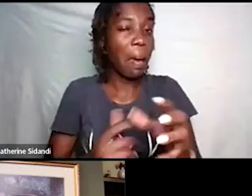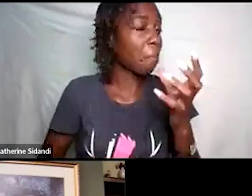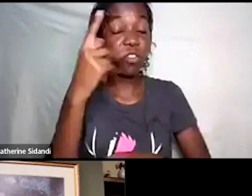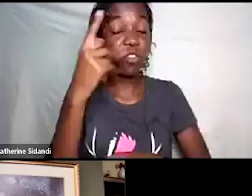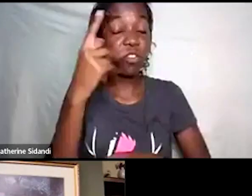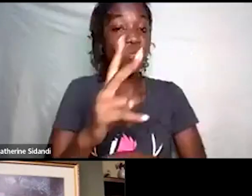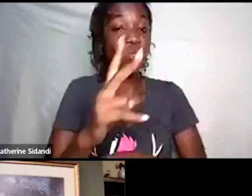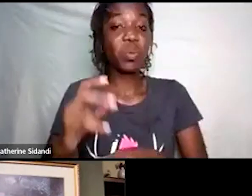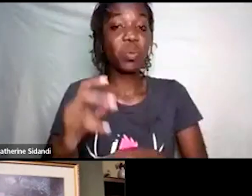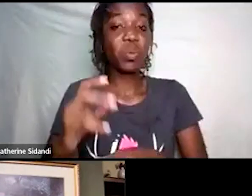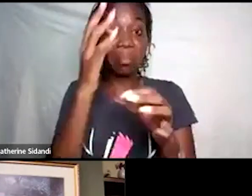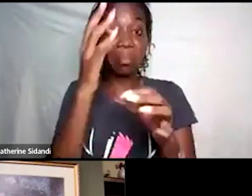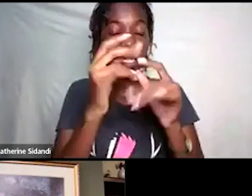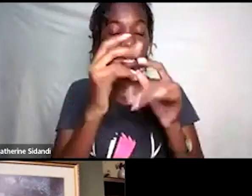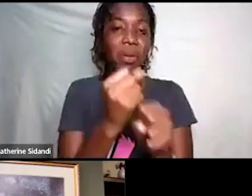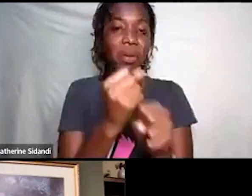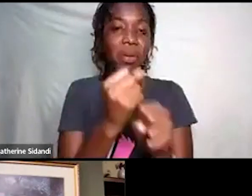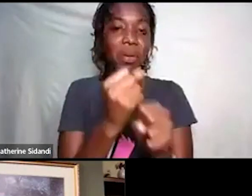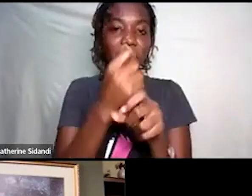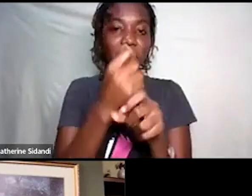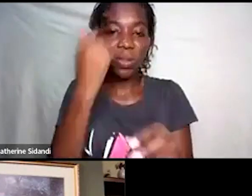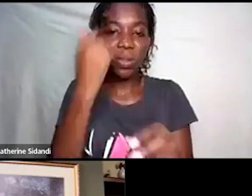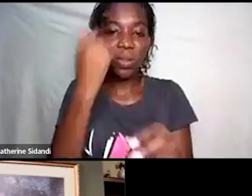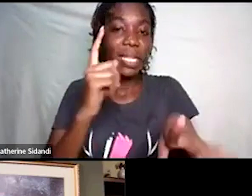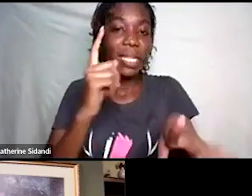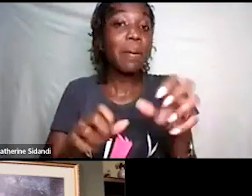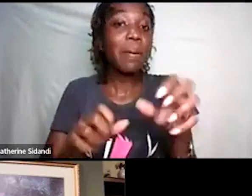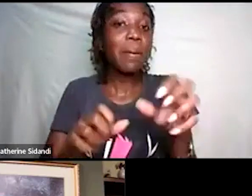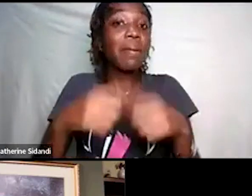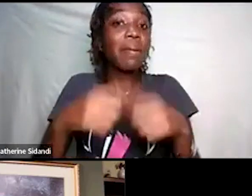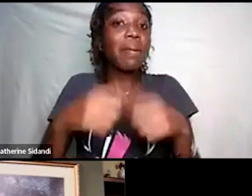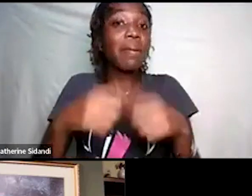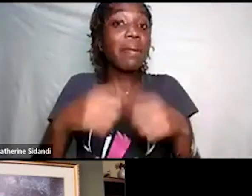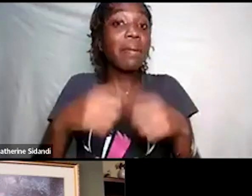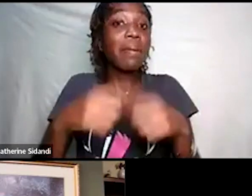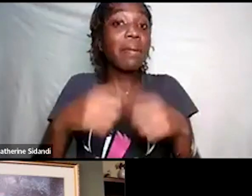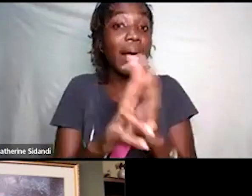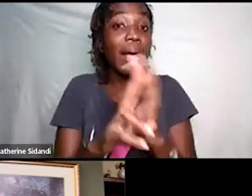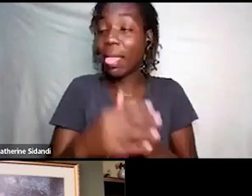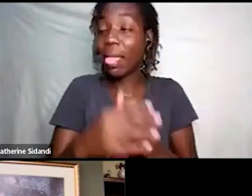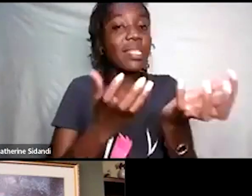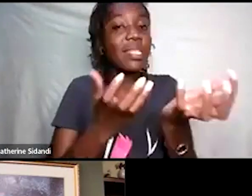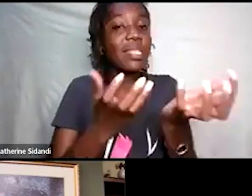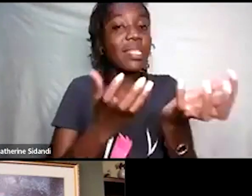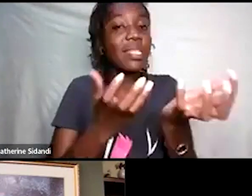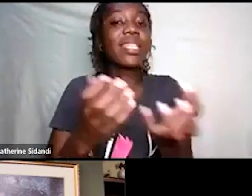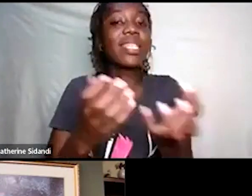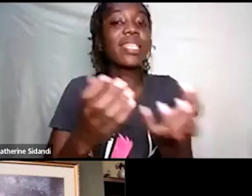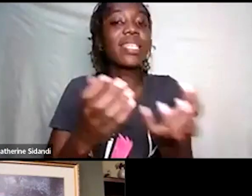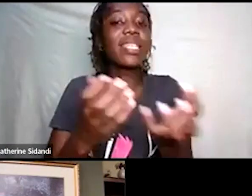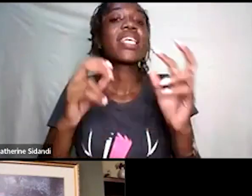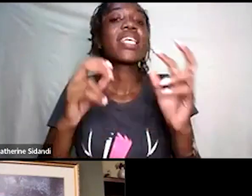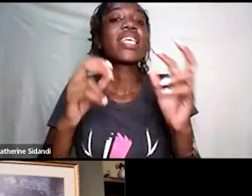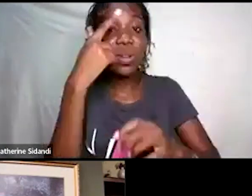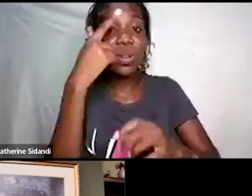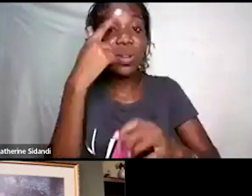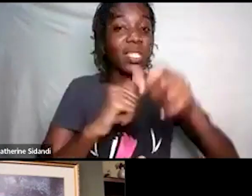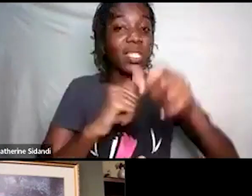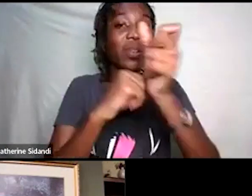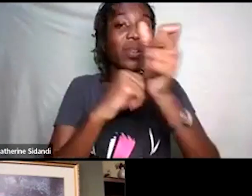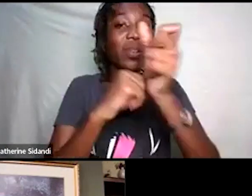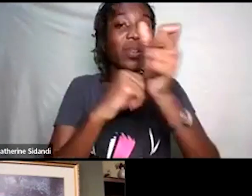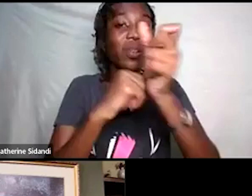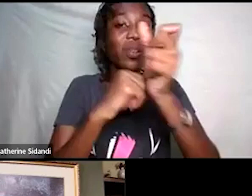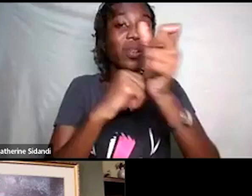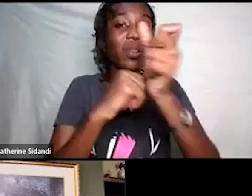of breakup becomes a business issue. Can't support it at all. All right, that's fine. That is your opinion, and we will